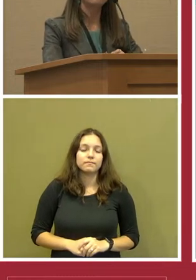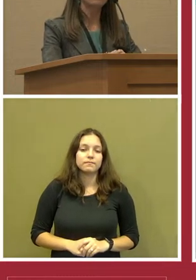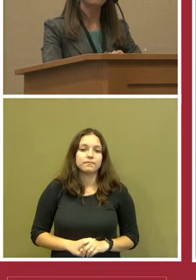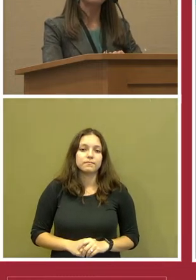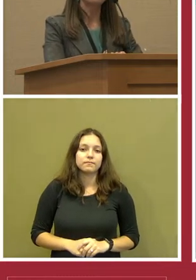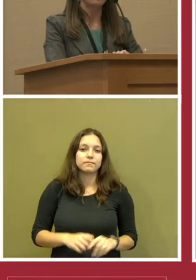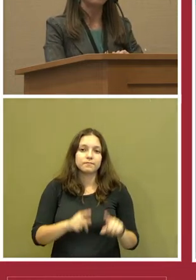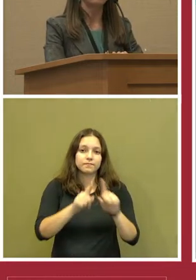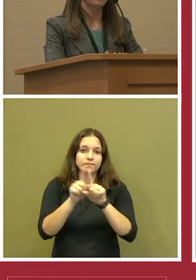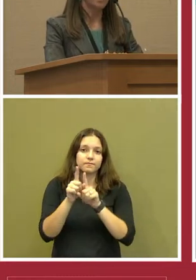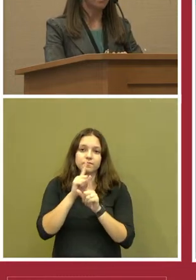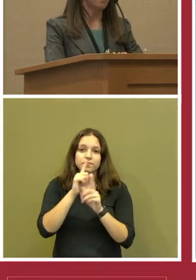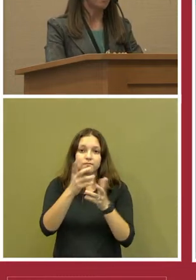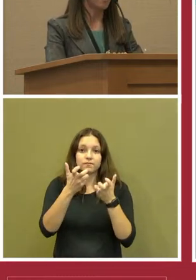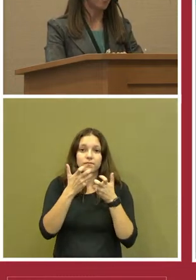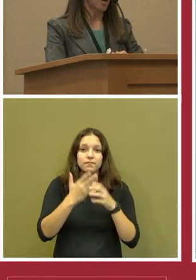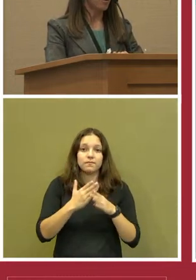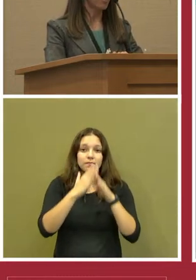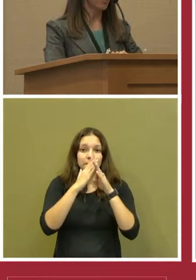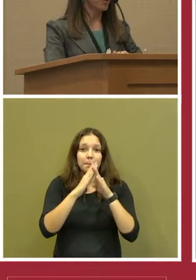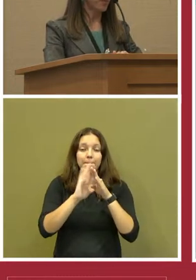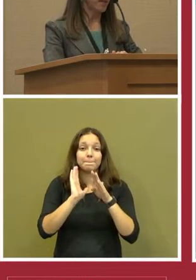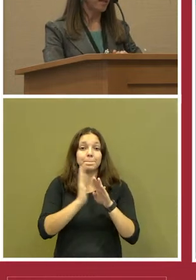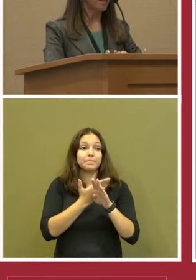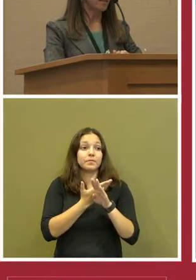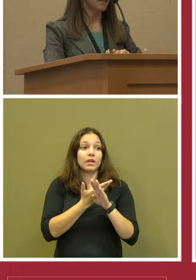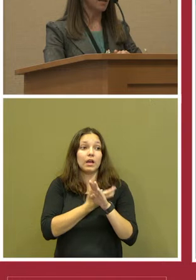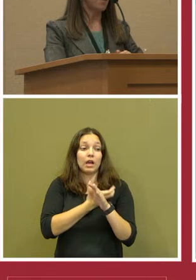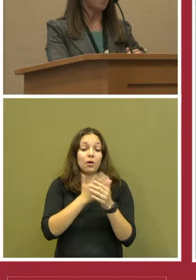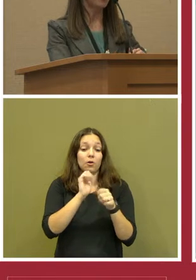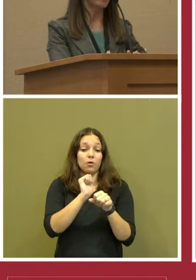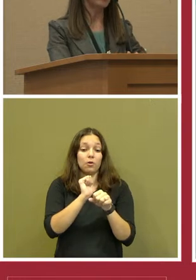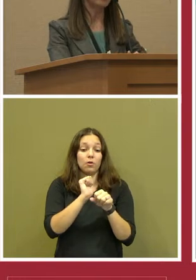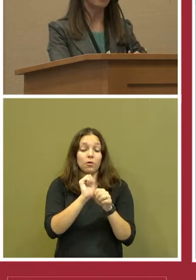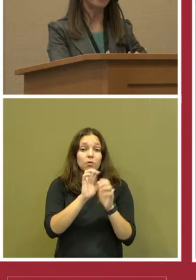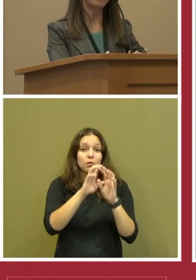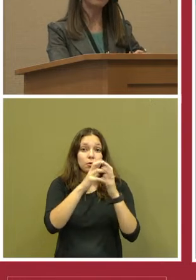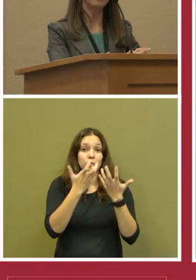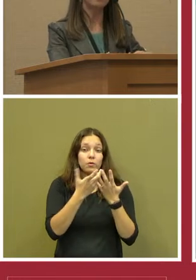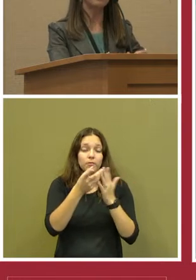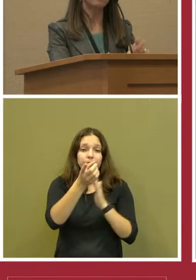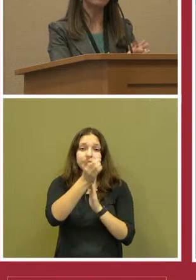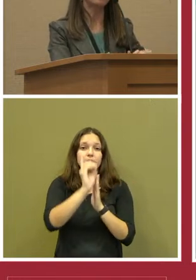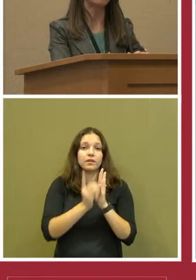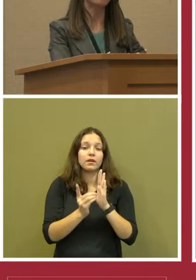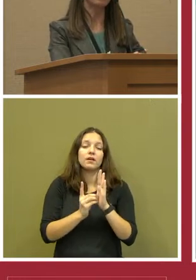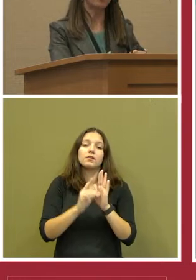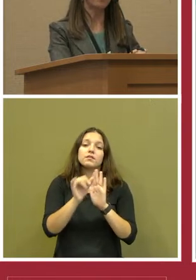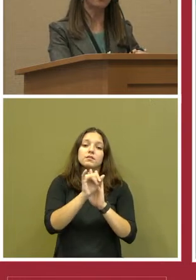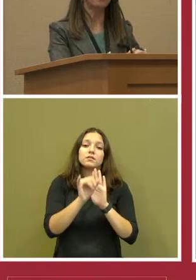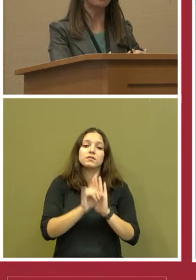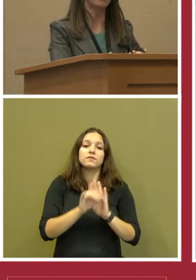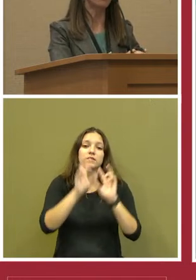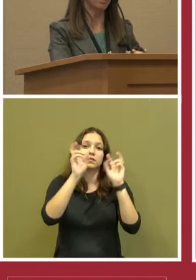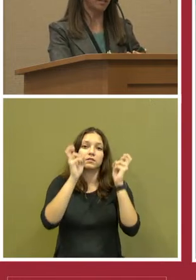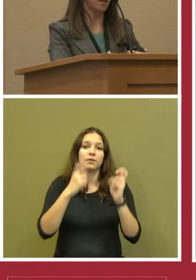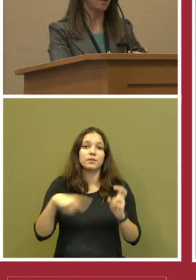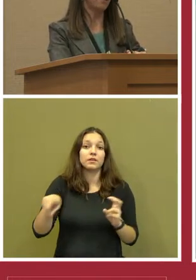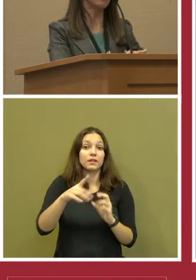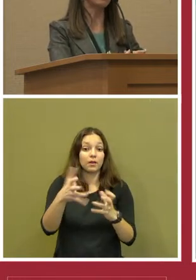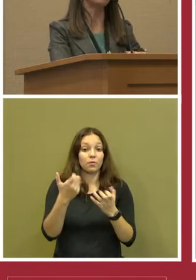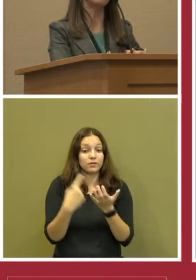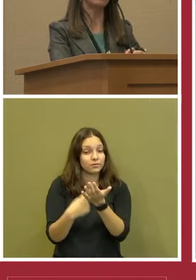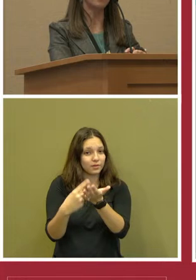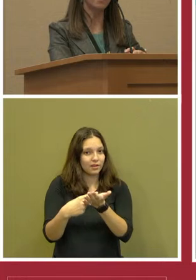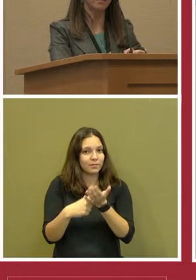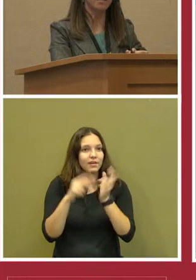we also really wanted to protect that our group is has been designing and identifying the topics that they want to talk